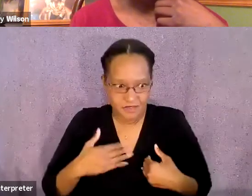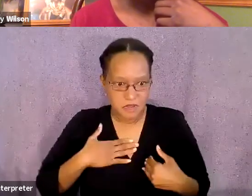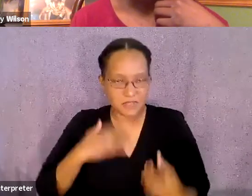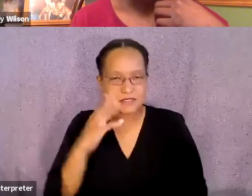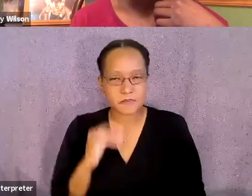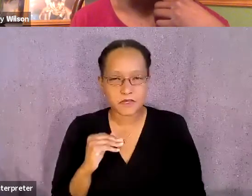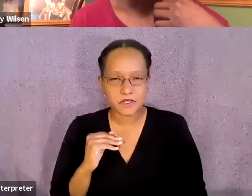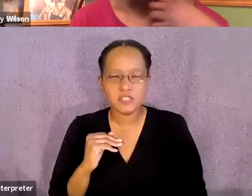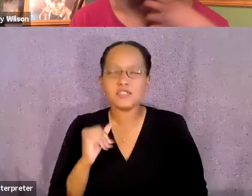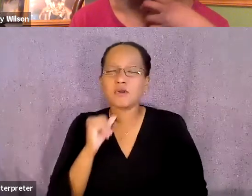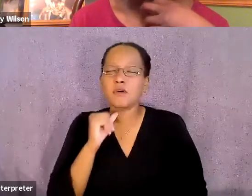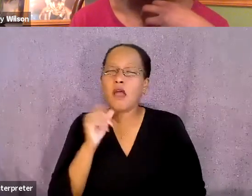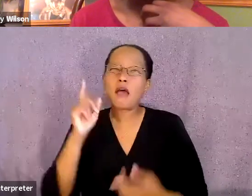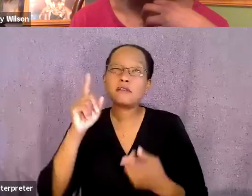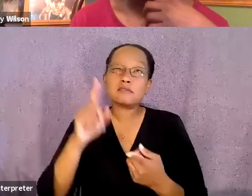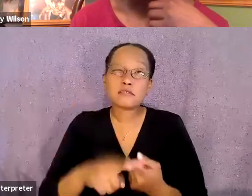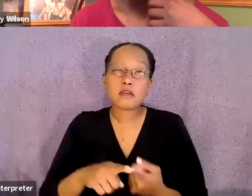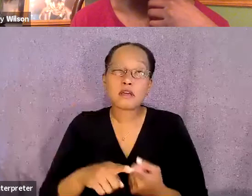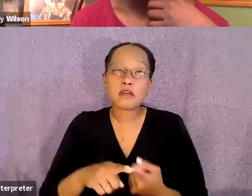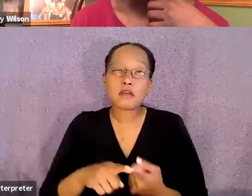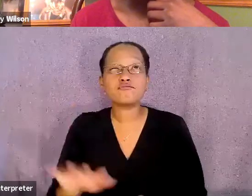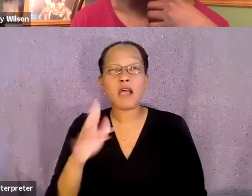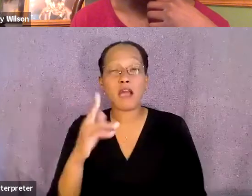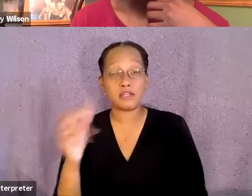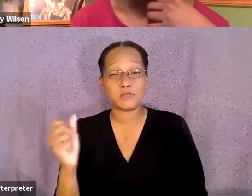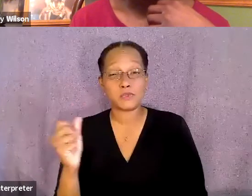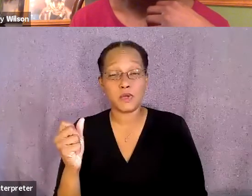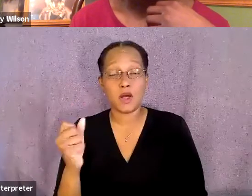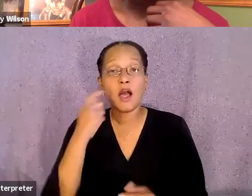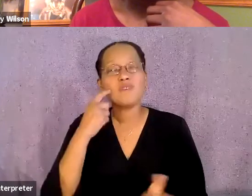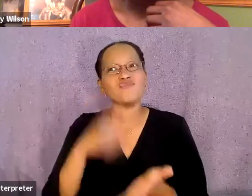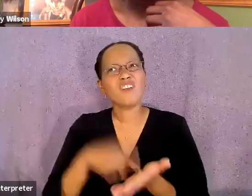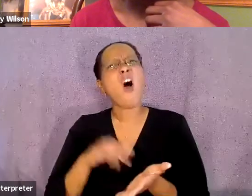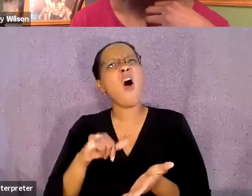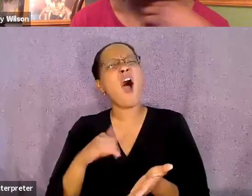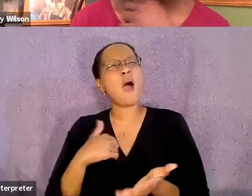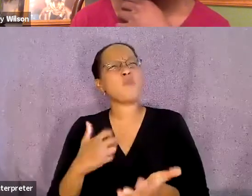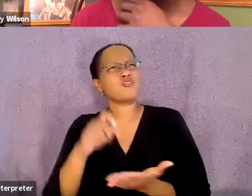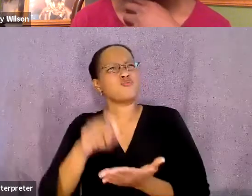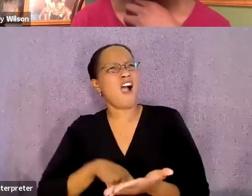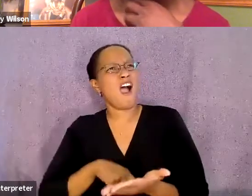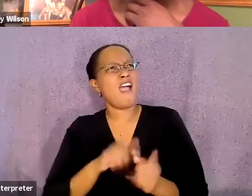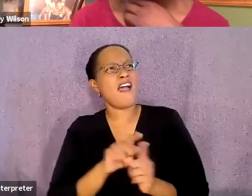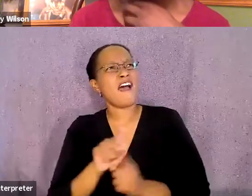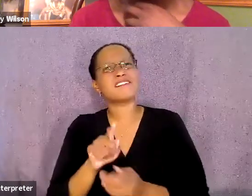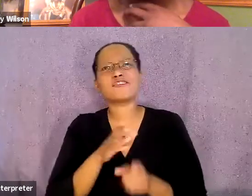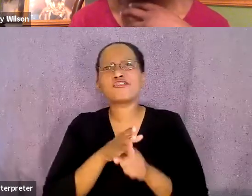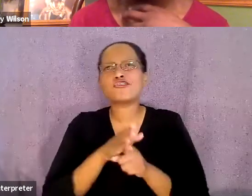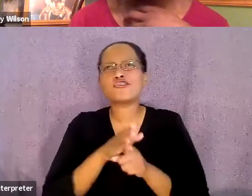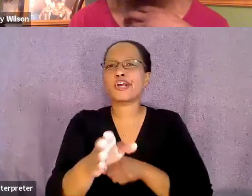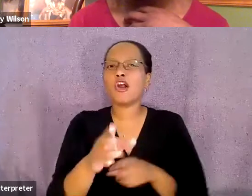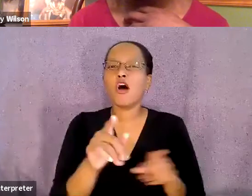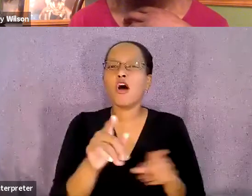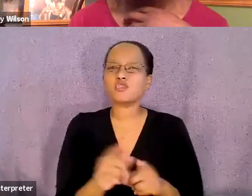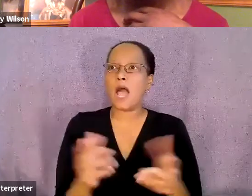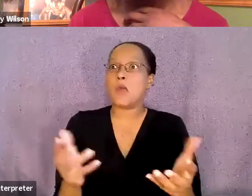maybe, that I decided that I wanted to do this as a career, but also that I wanted to see myself because I